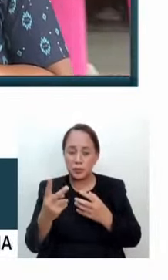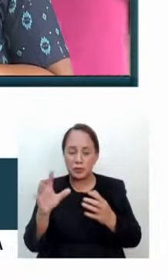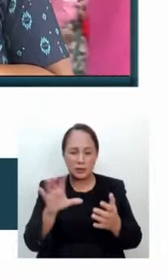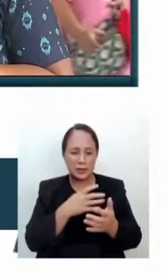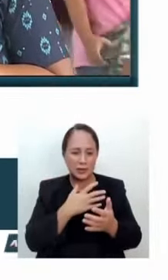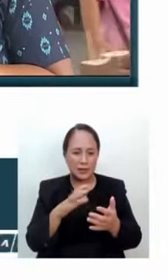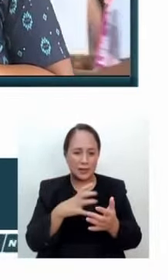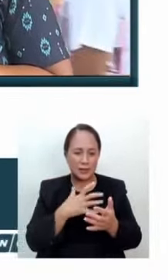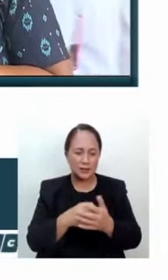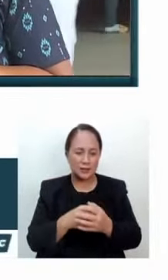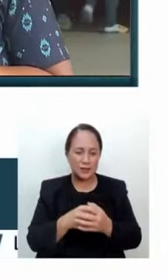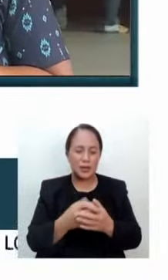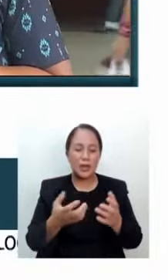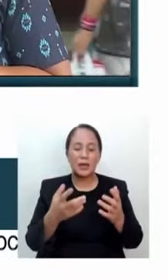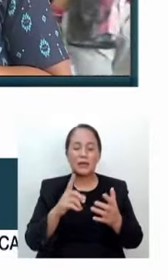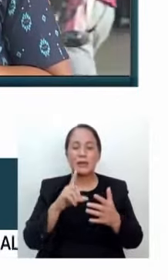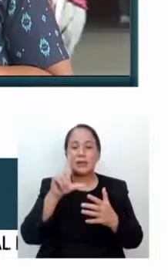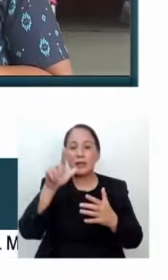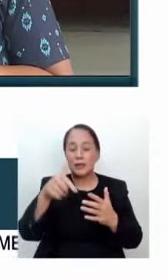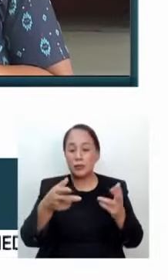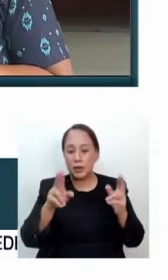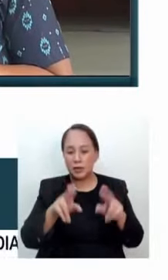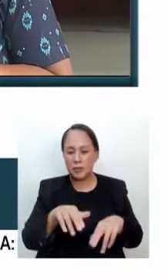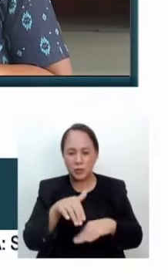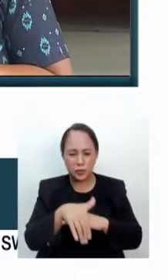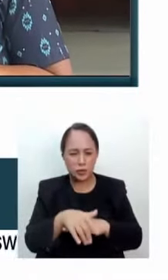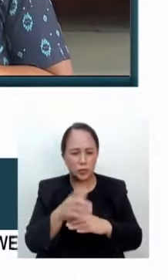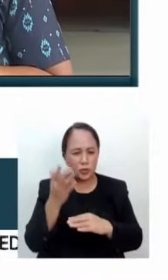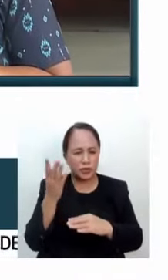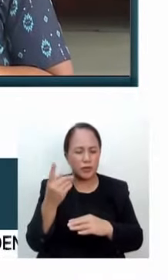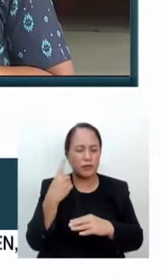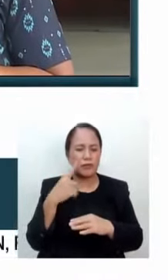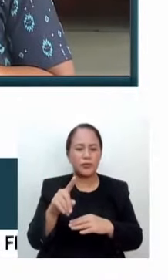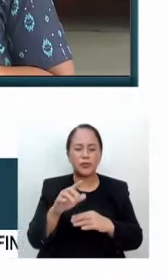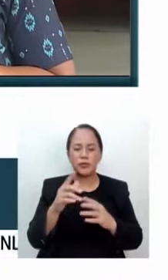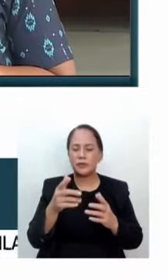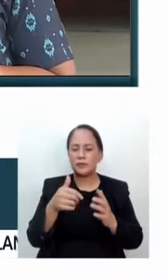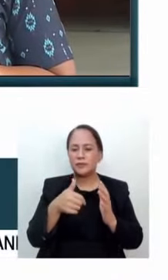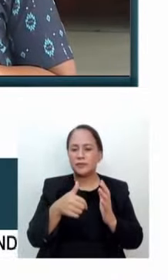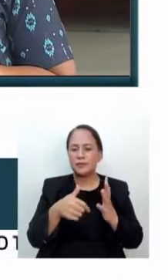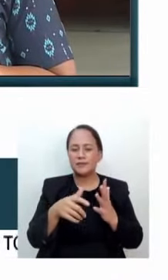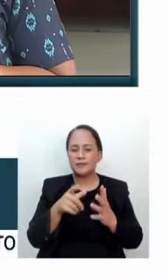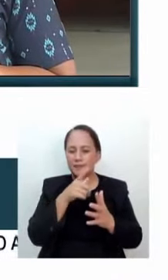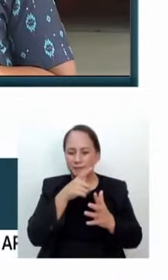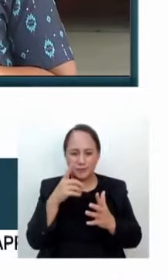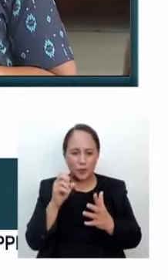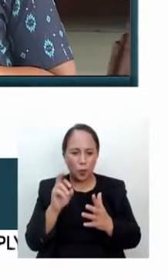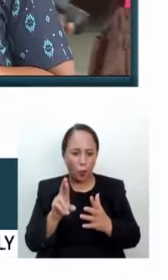mentioned, that's going to happen later tonight? Or are they there for the candidate and not the concert?